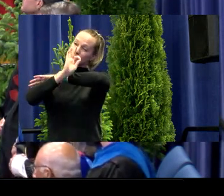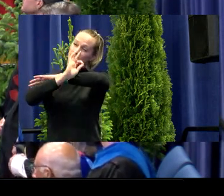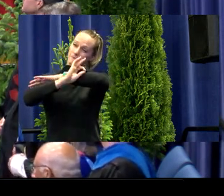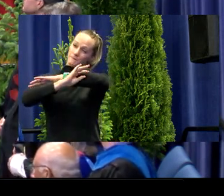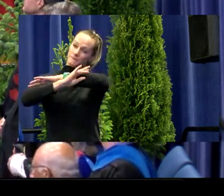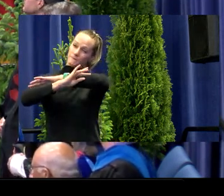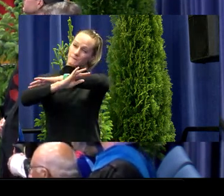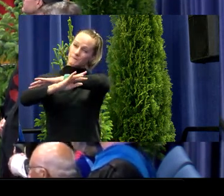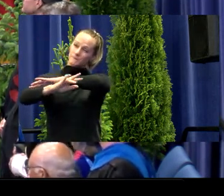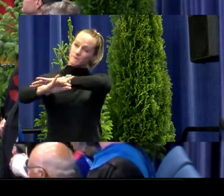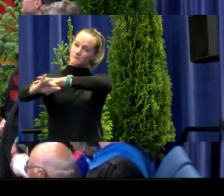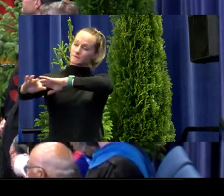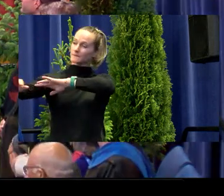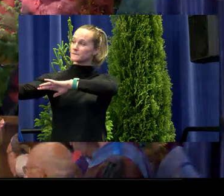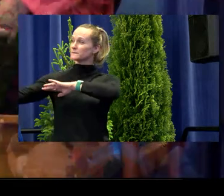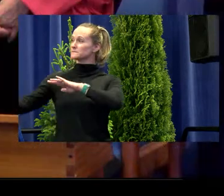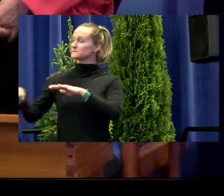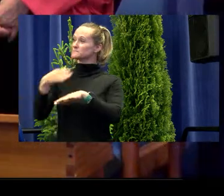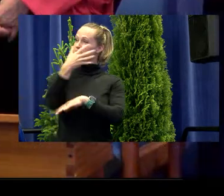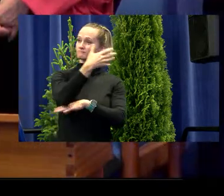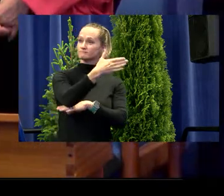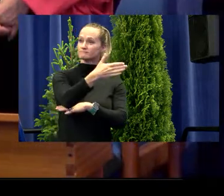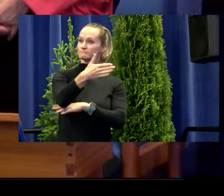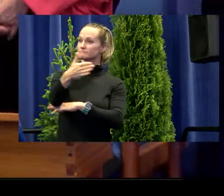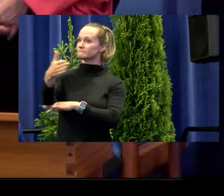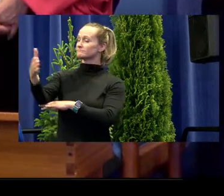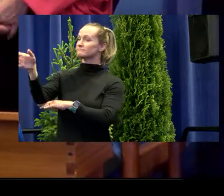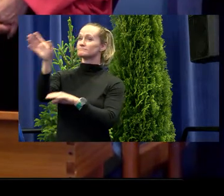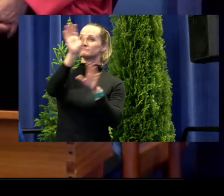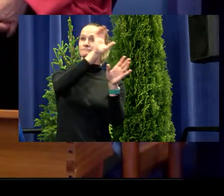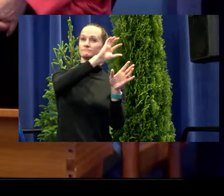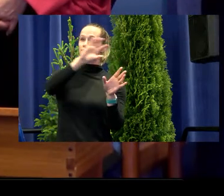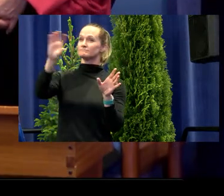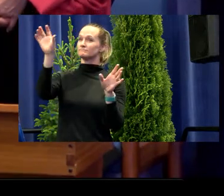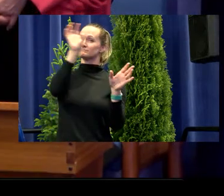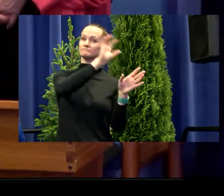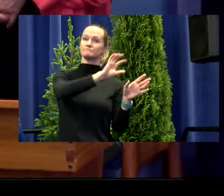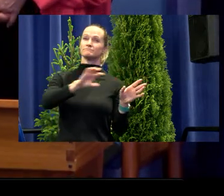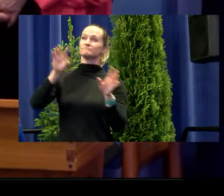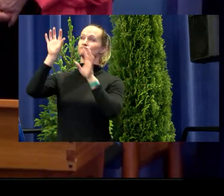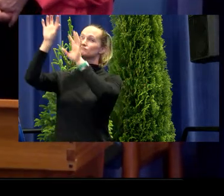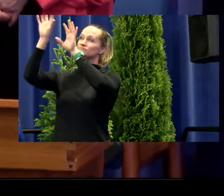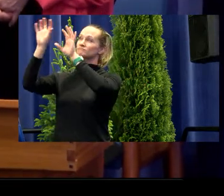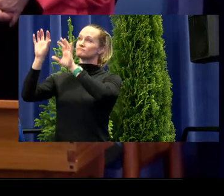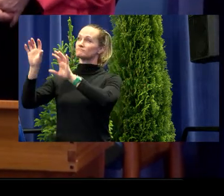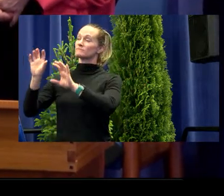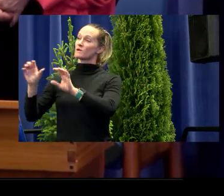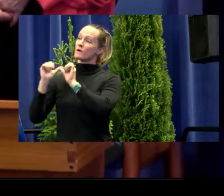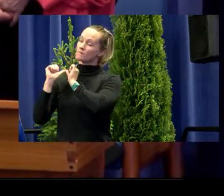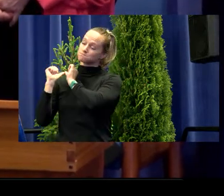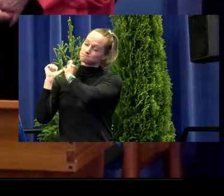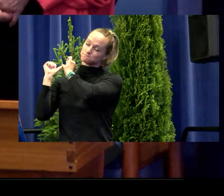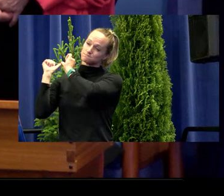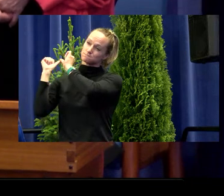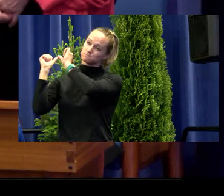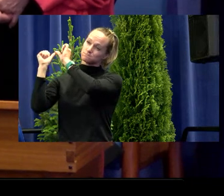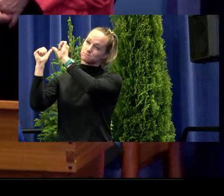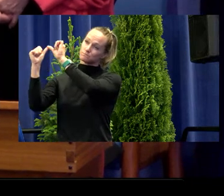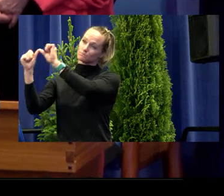last gleaming, whose broad stripes and bright stars through the